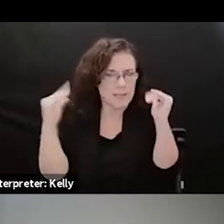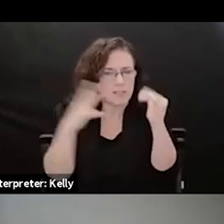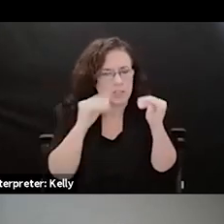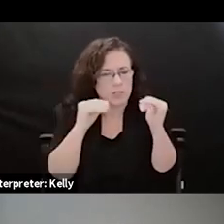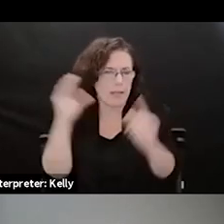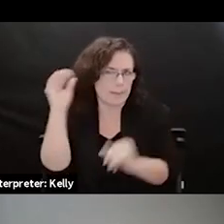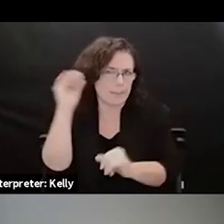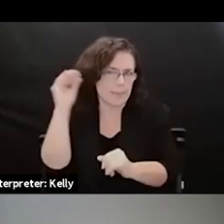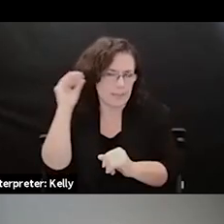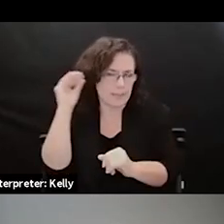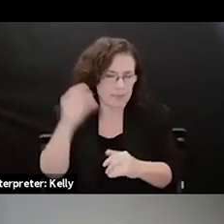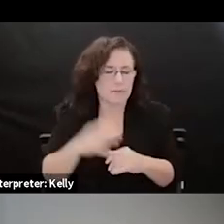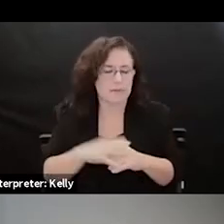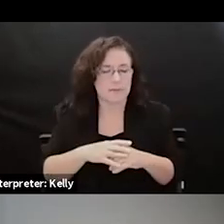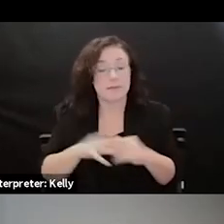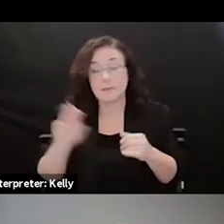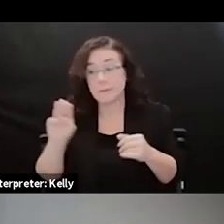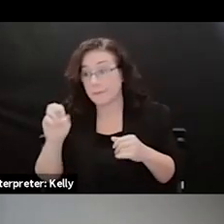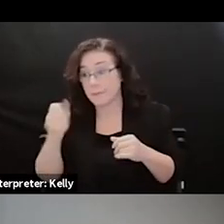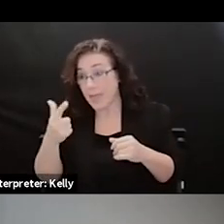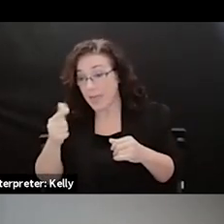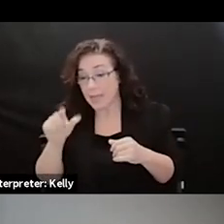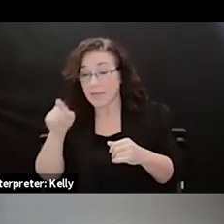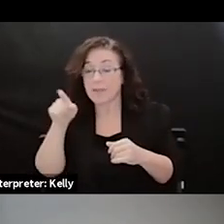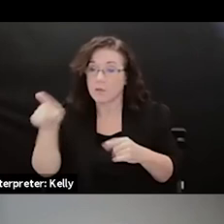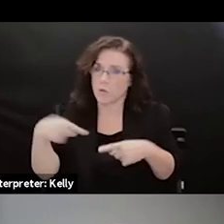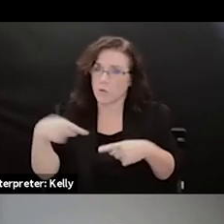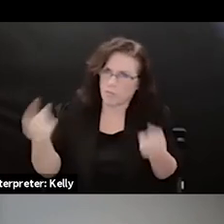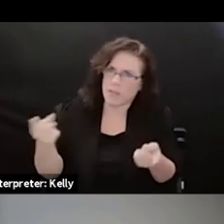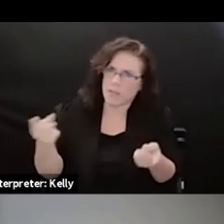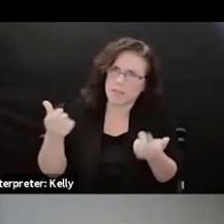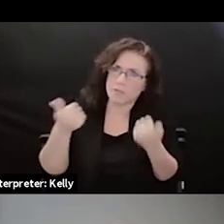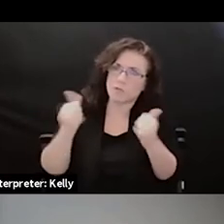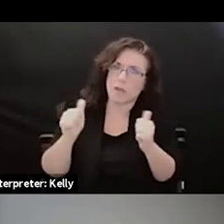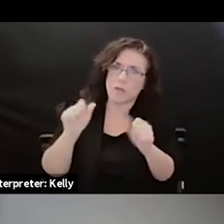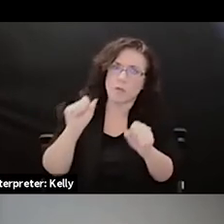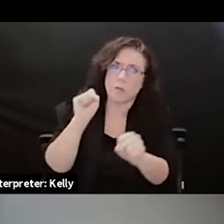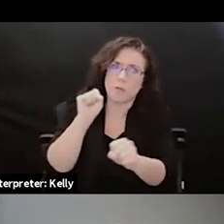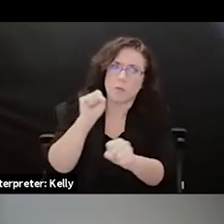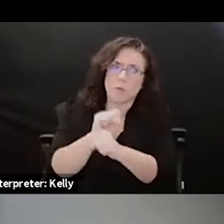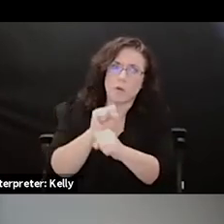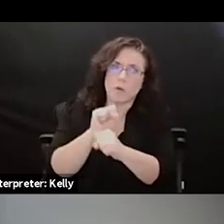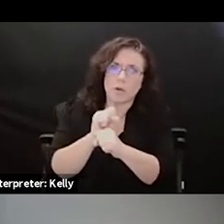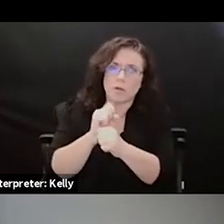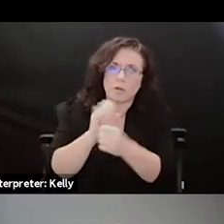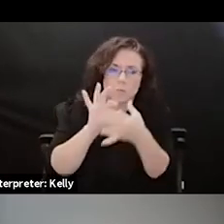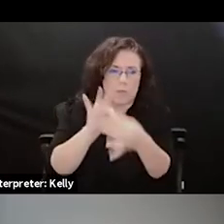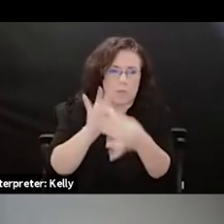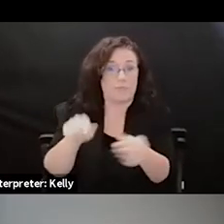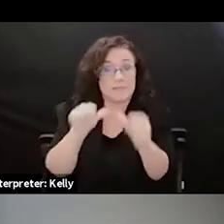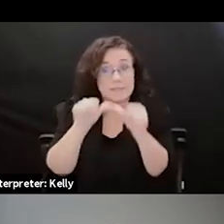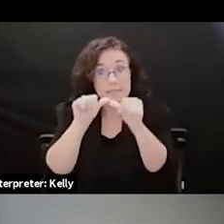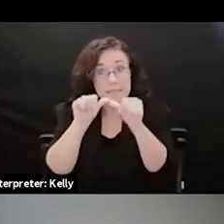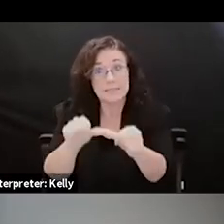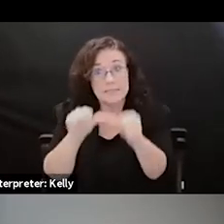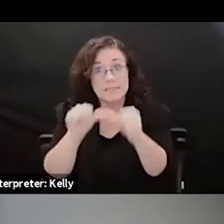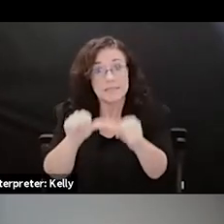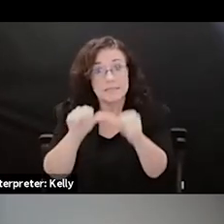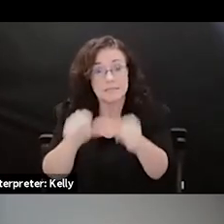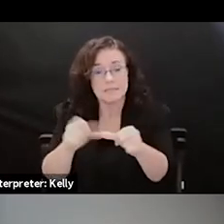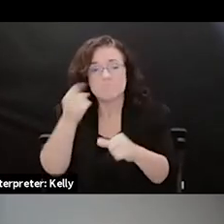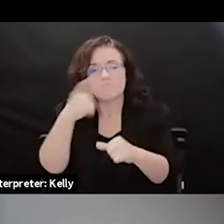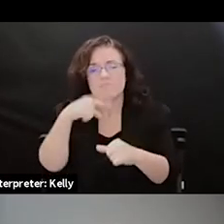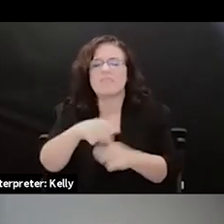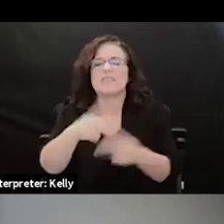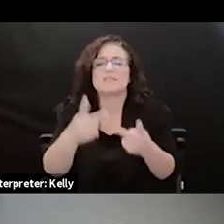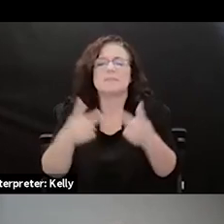trying to work on what's um a consistent you know coming in and recognizing what needs to happen because this is a position that turns over